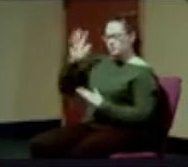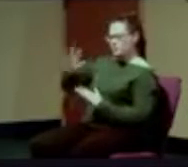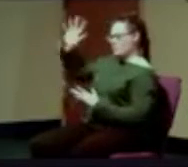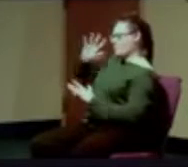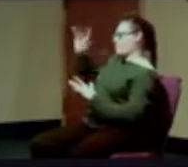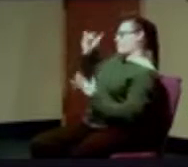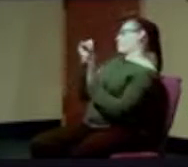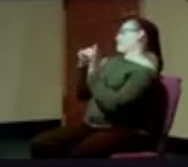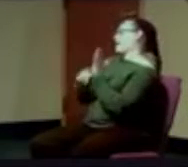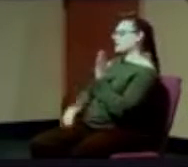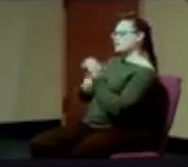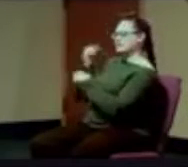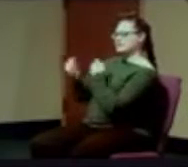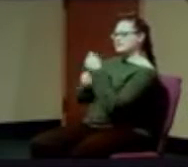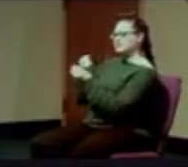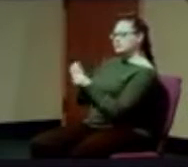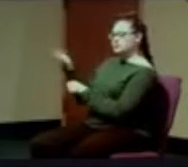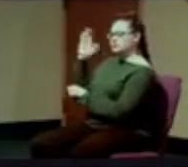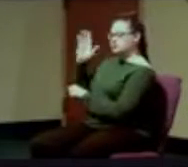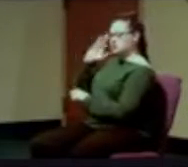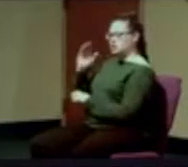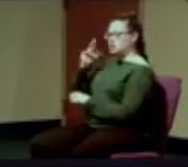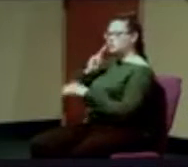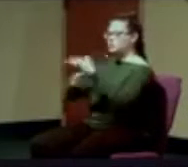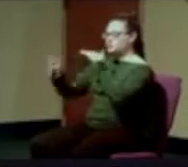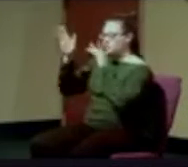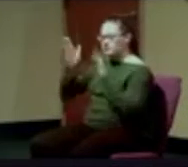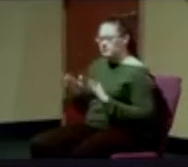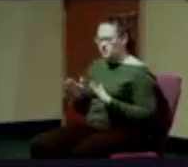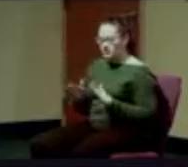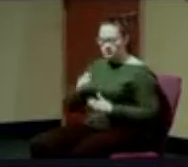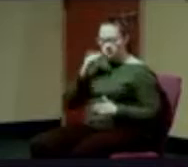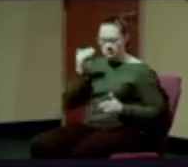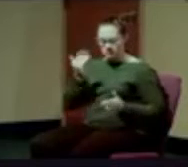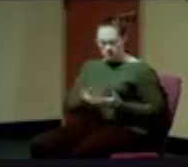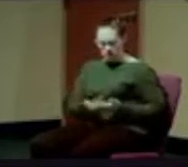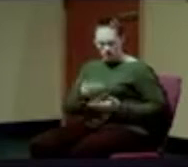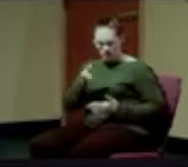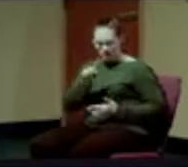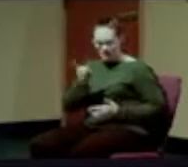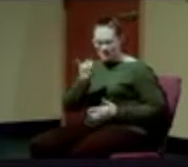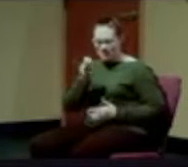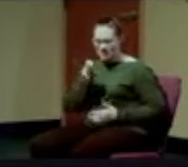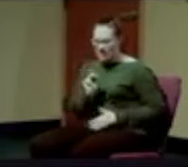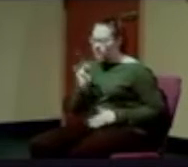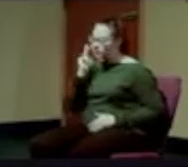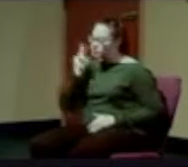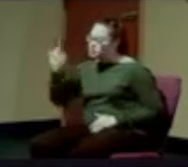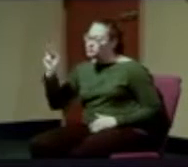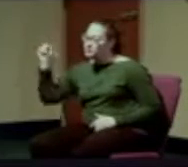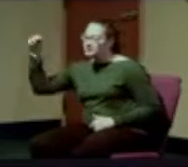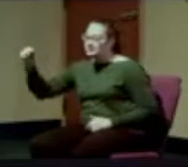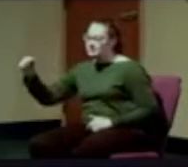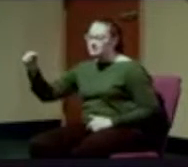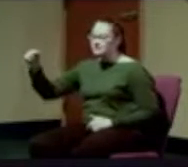ago. Say to the daughter of Zion, see, your king comes to you gentle and riding on a donkey, on a colt, the